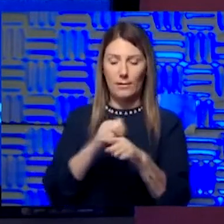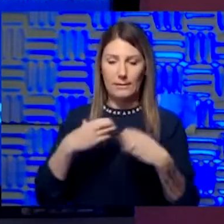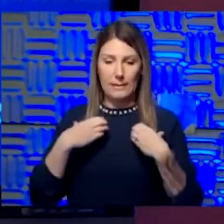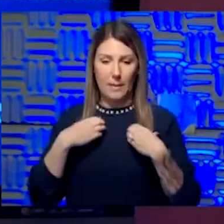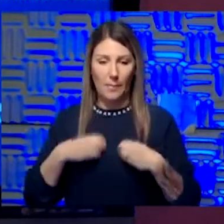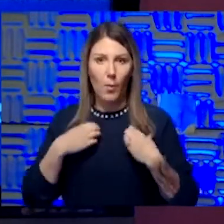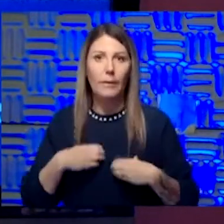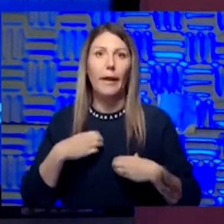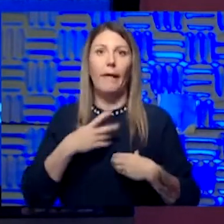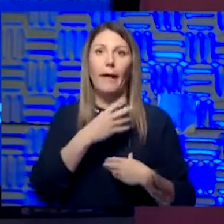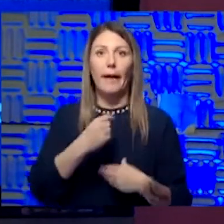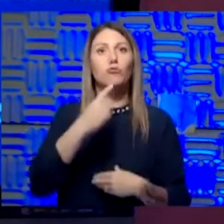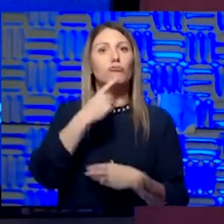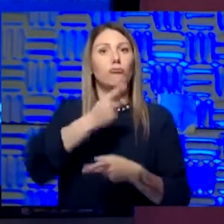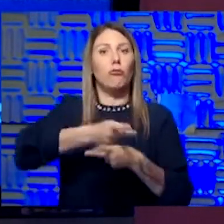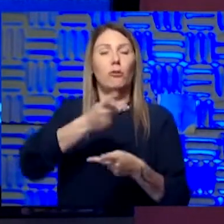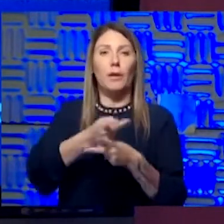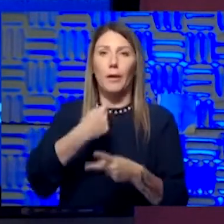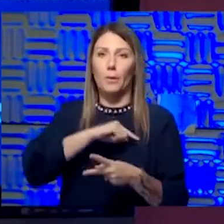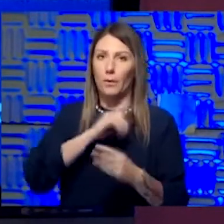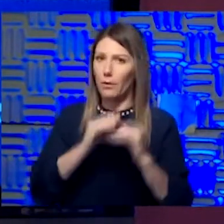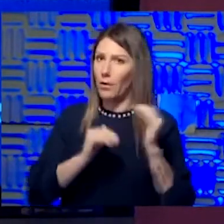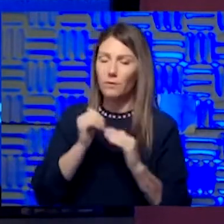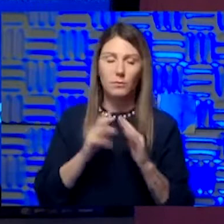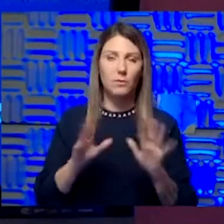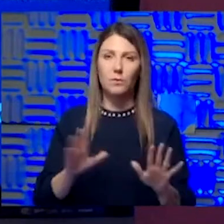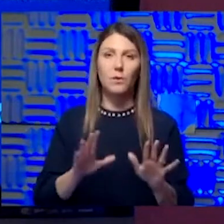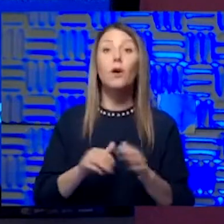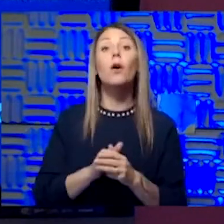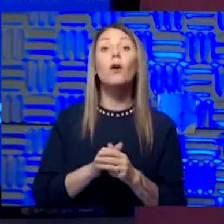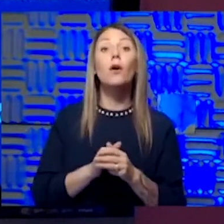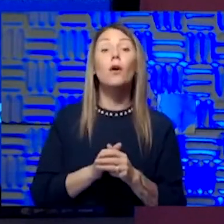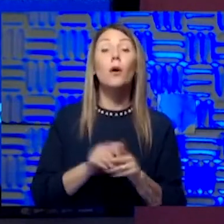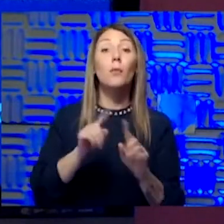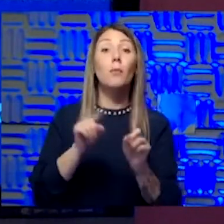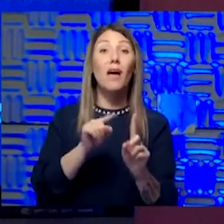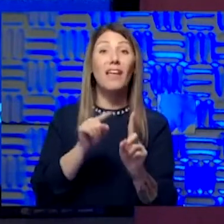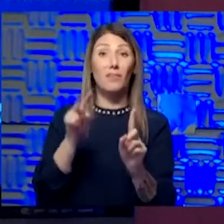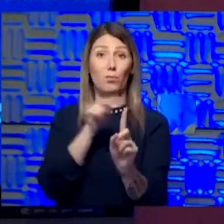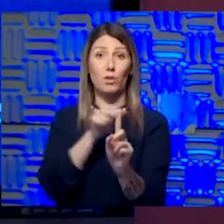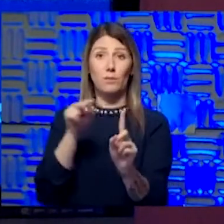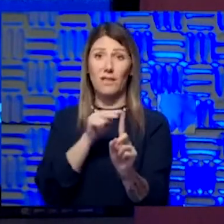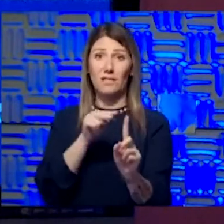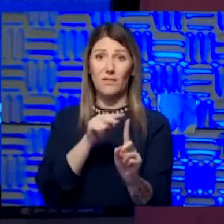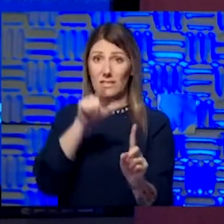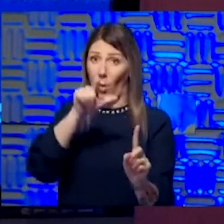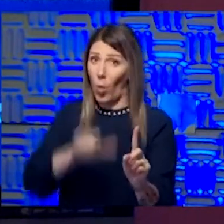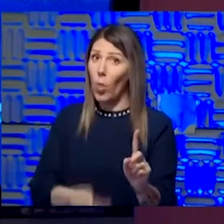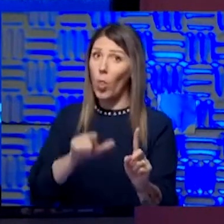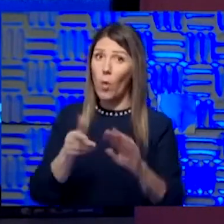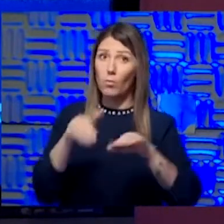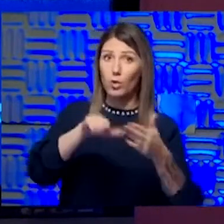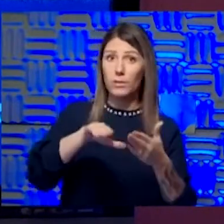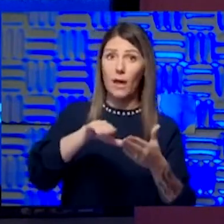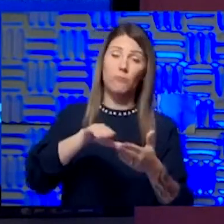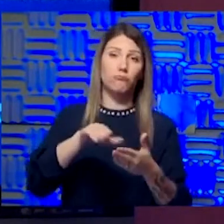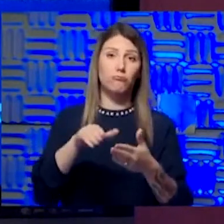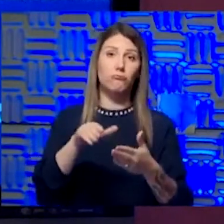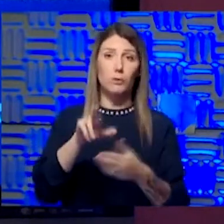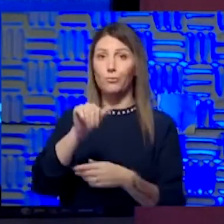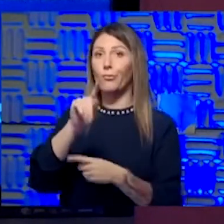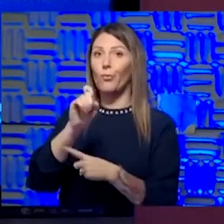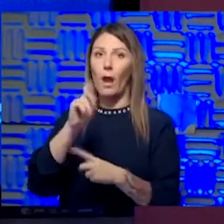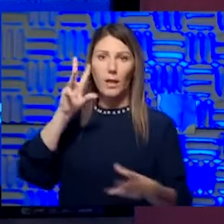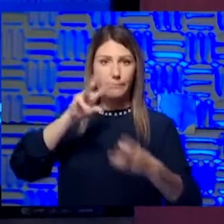comfortable with. But it is, and we have to put it into perspective because it's a very low mortality rate overall. But